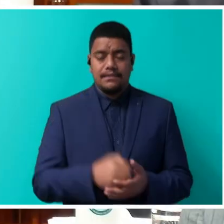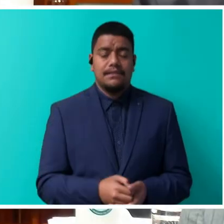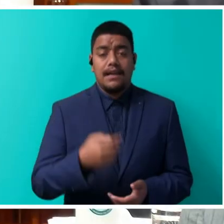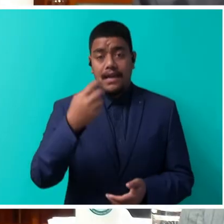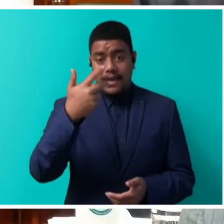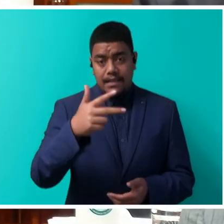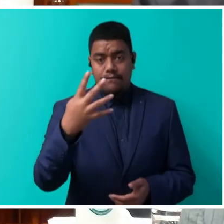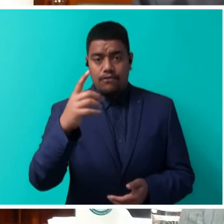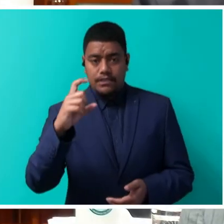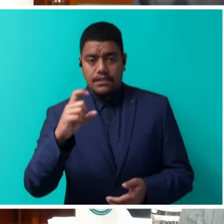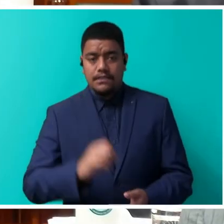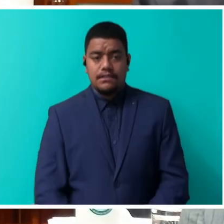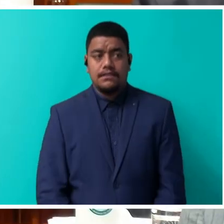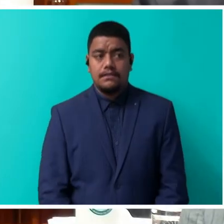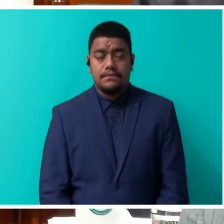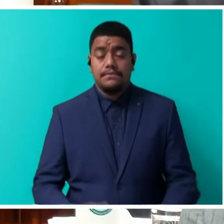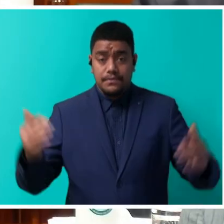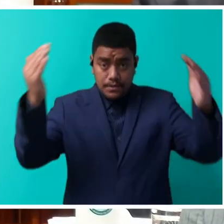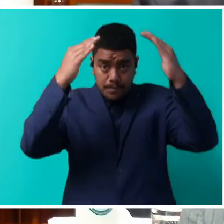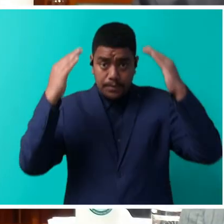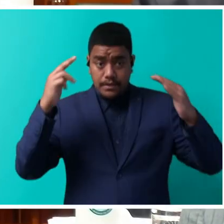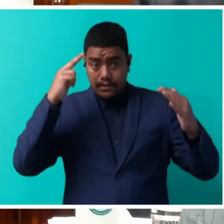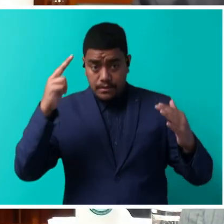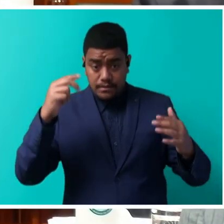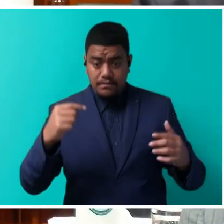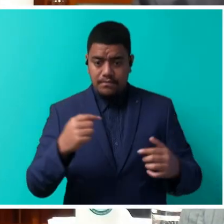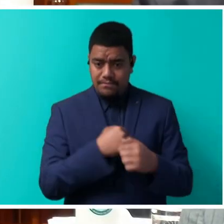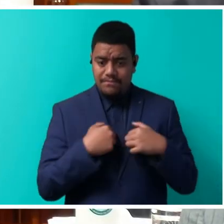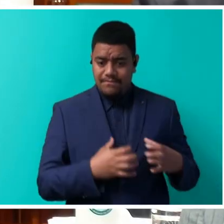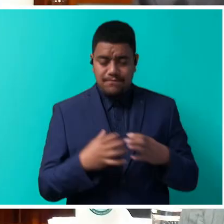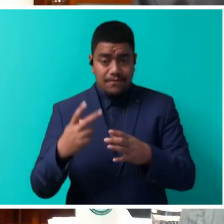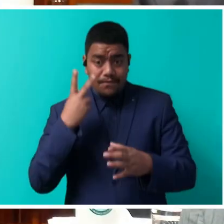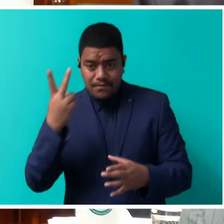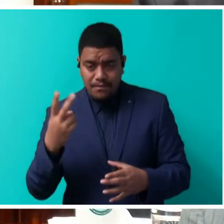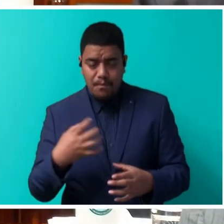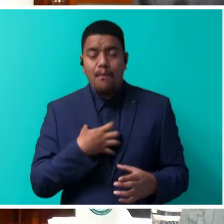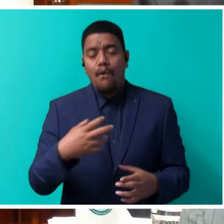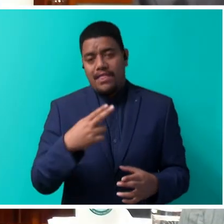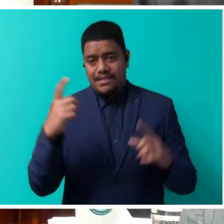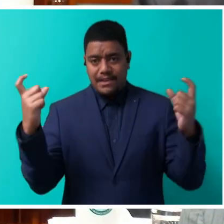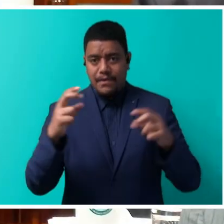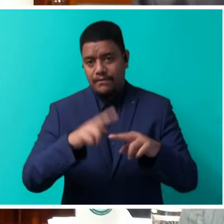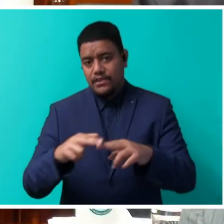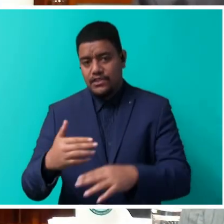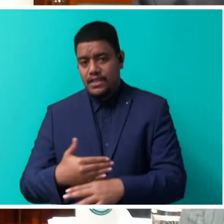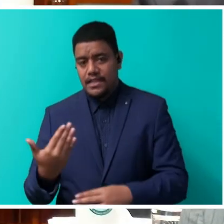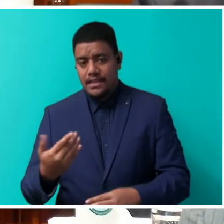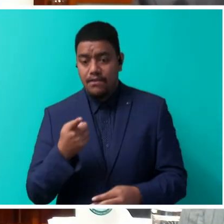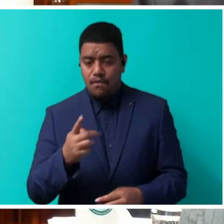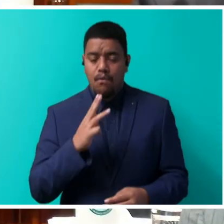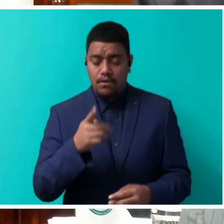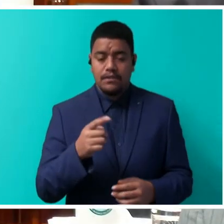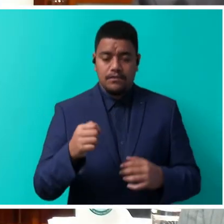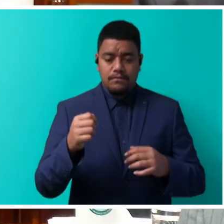$11,783.84. Mr. Speaker, the visit was more than just celebrating Fiji Day. It was a